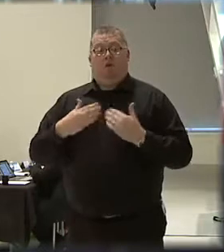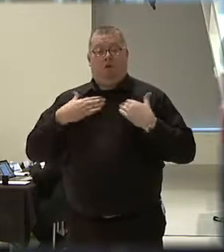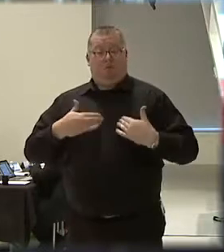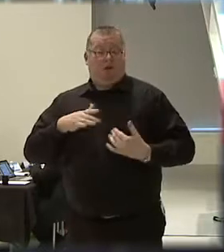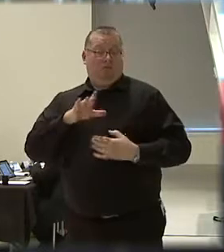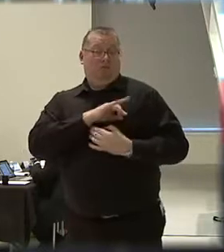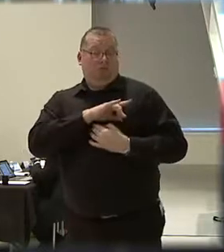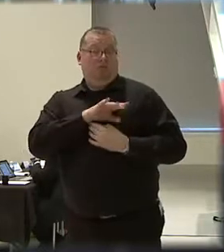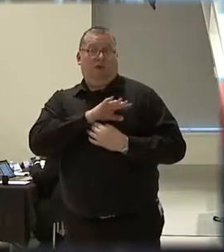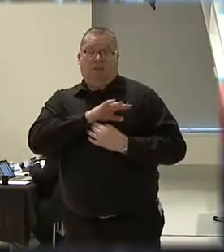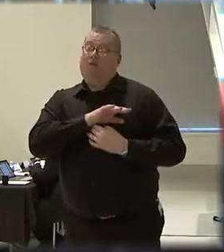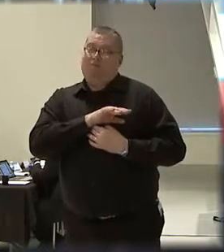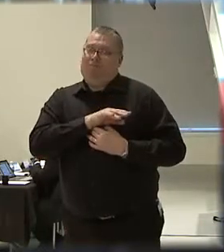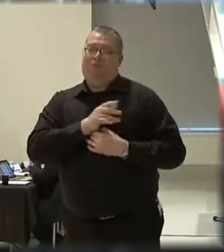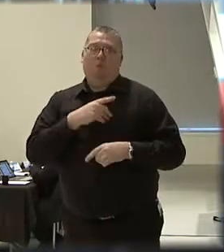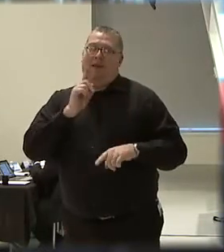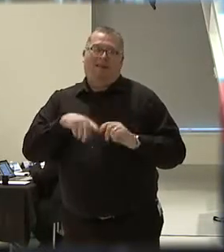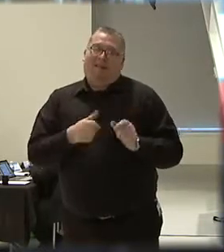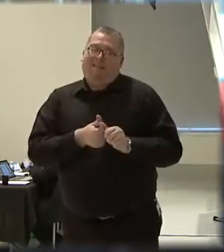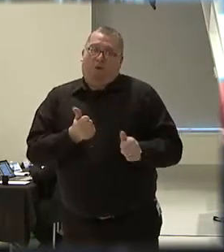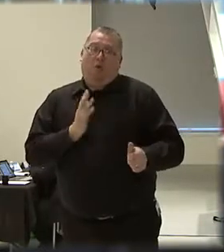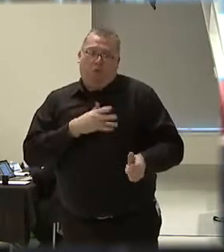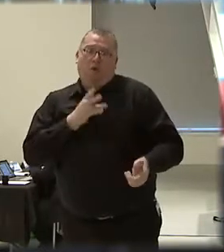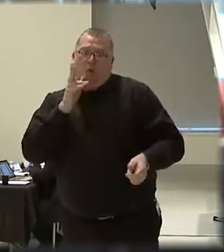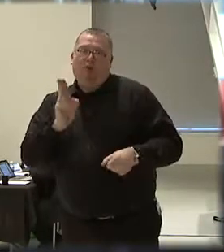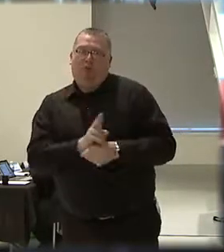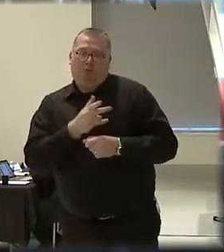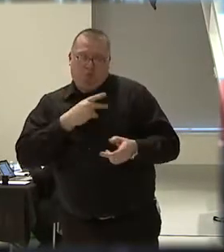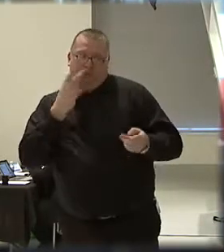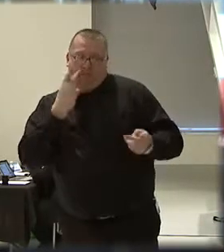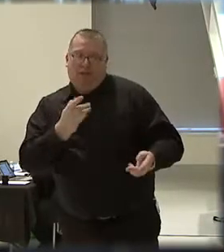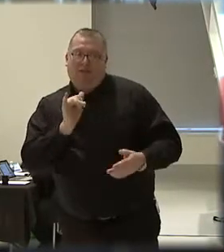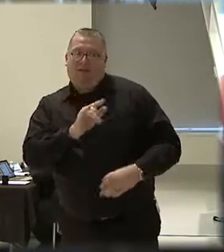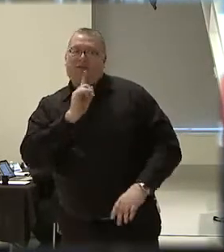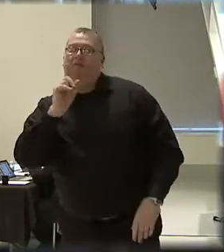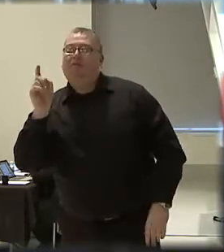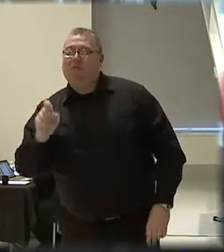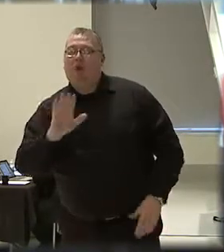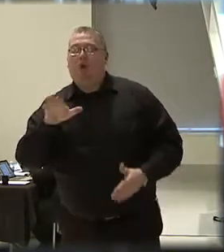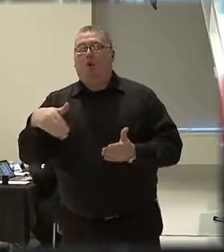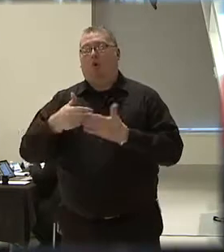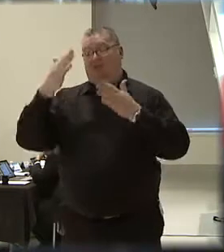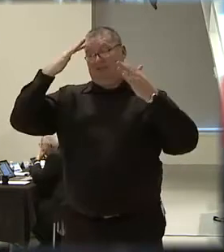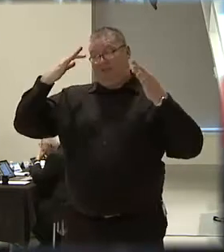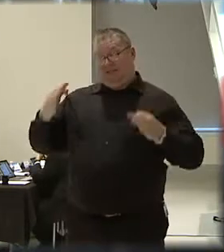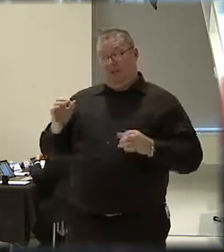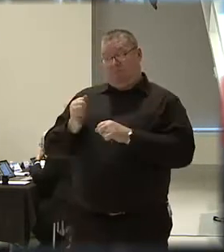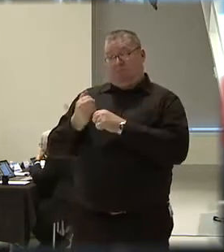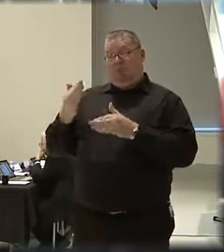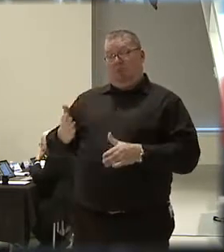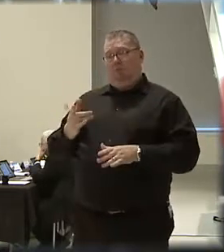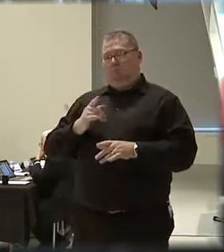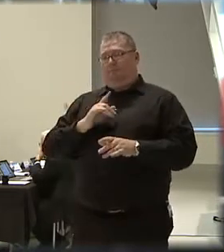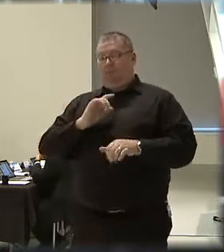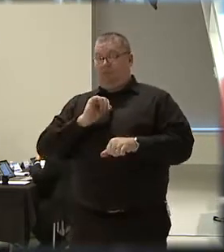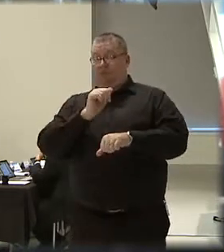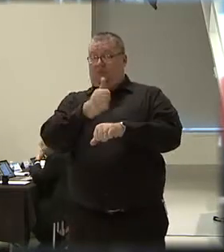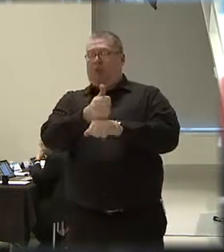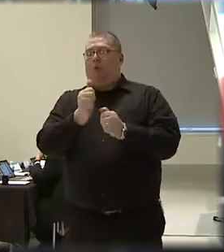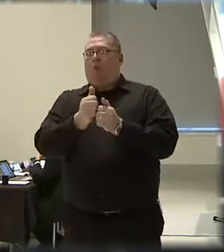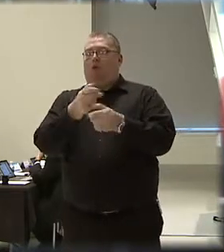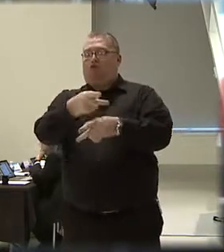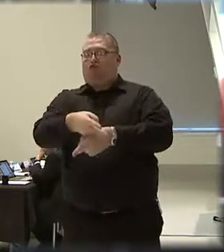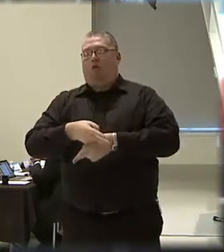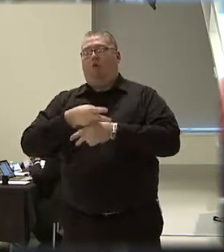in our profession. Thus, it is necessary that all decision makers implement them with caution, making